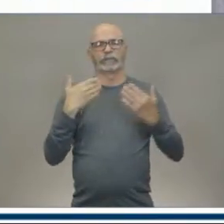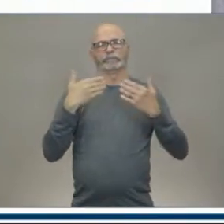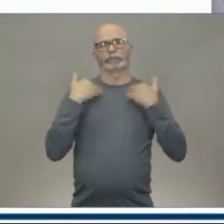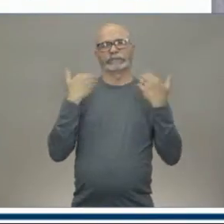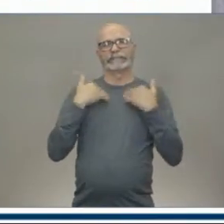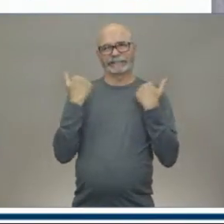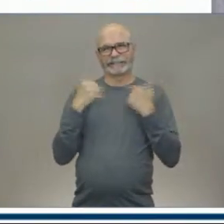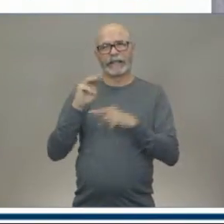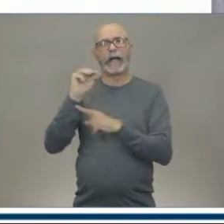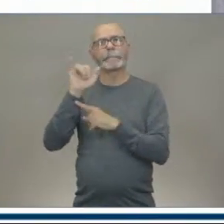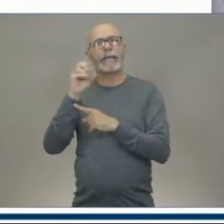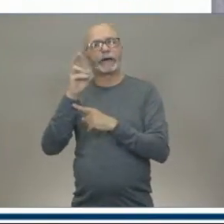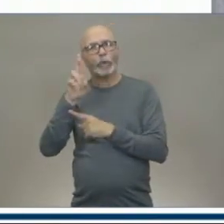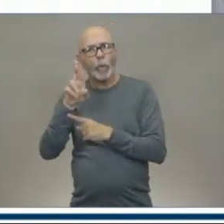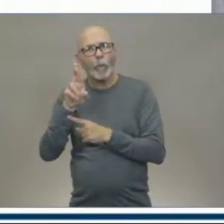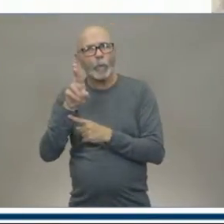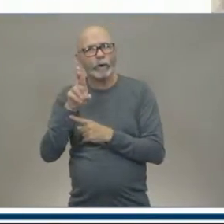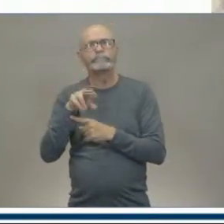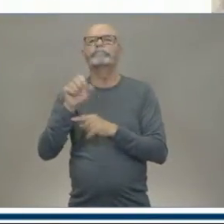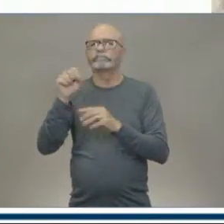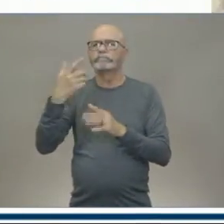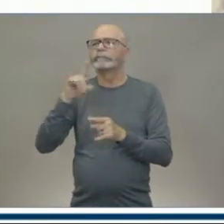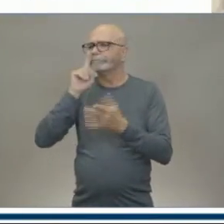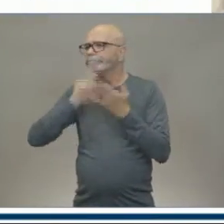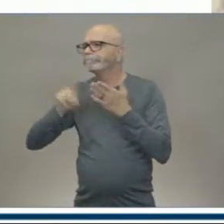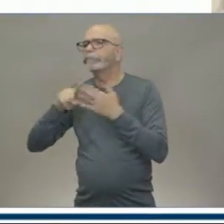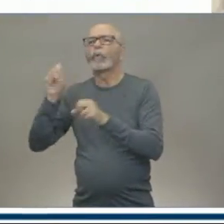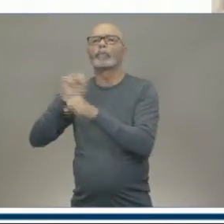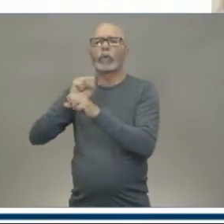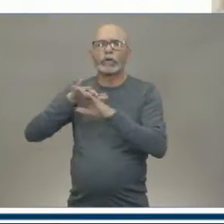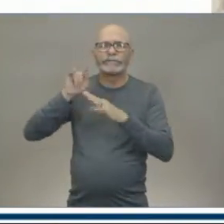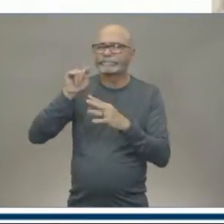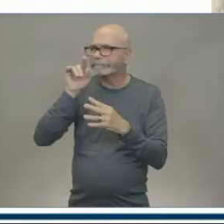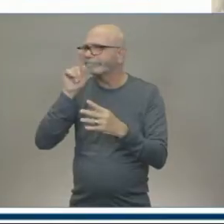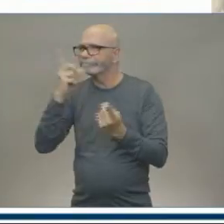potential options. Next question will go to Jean Laroche with CBC.